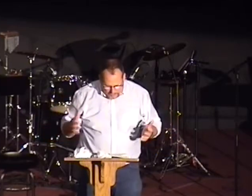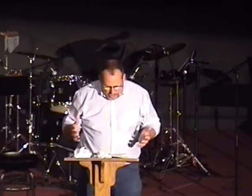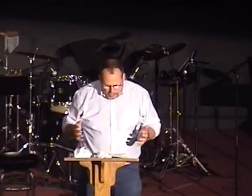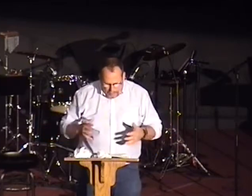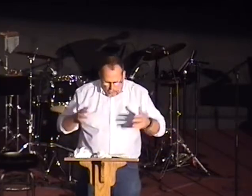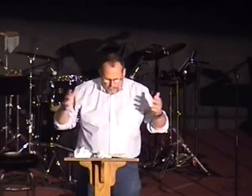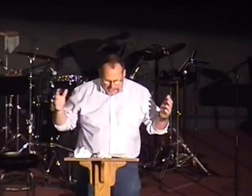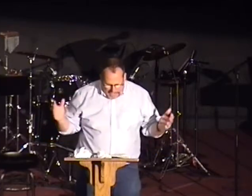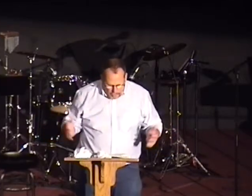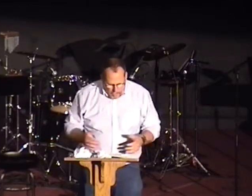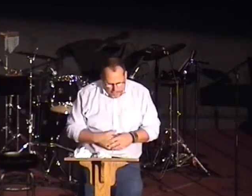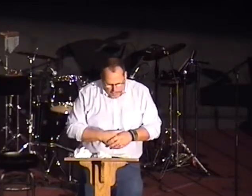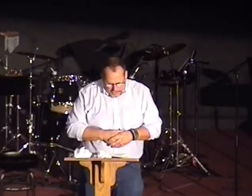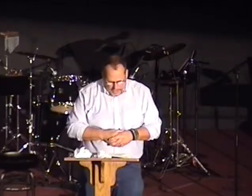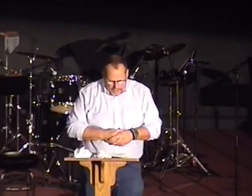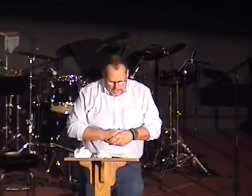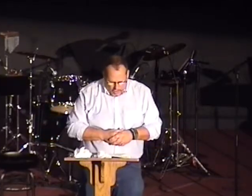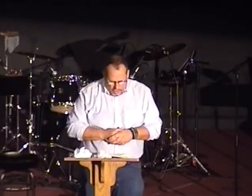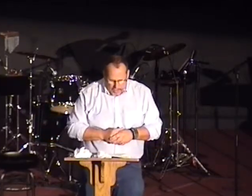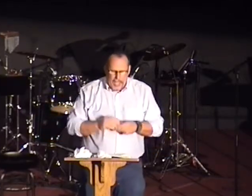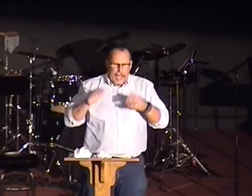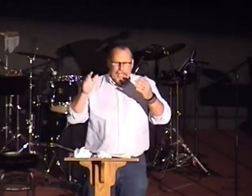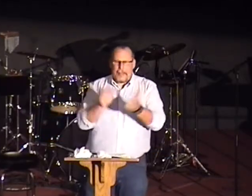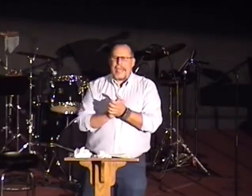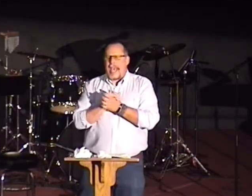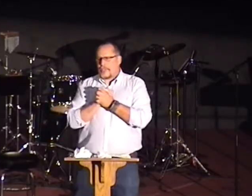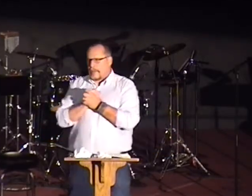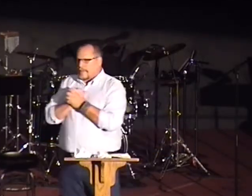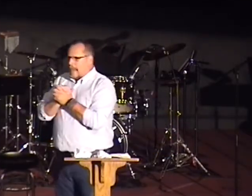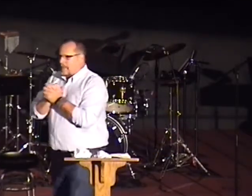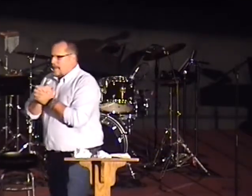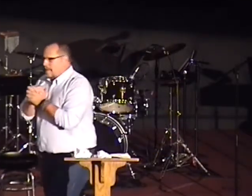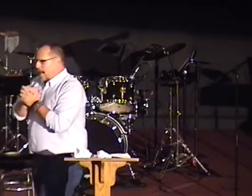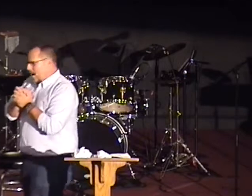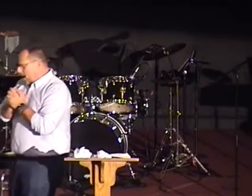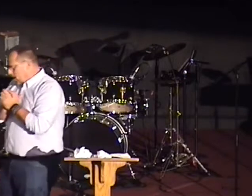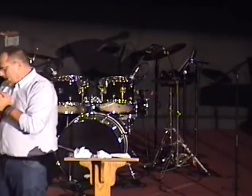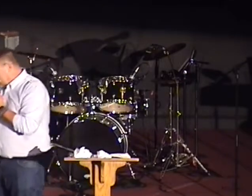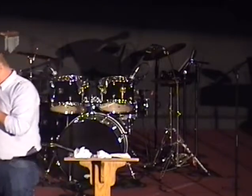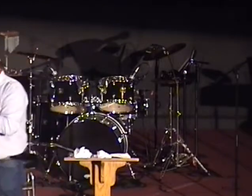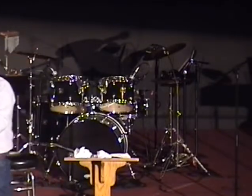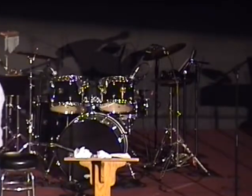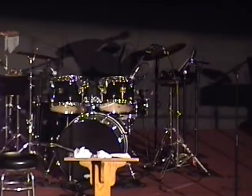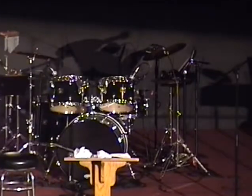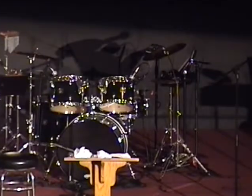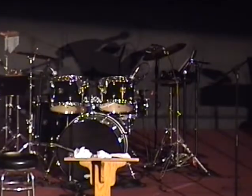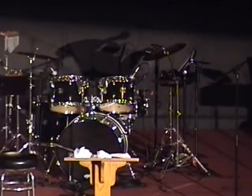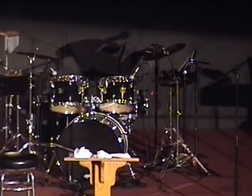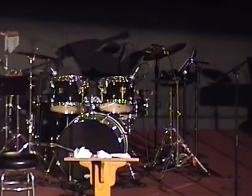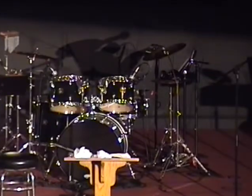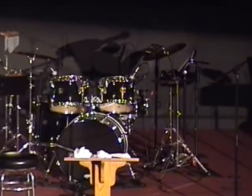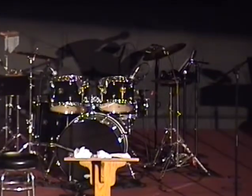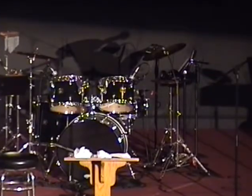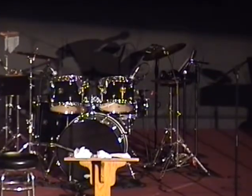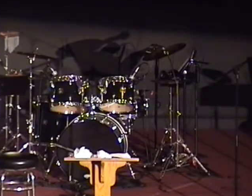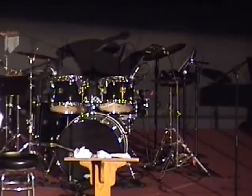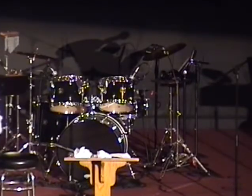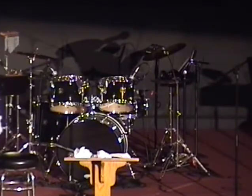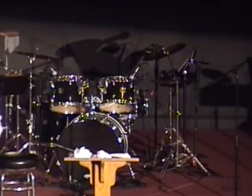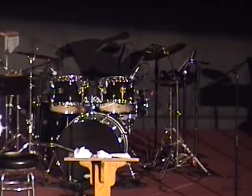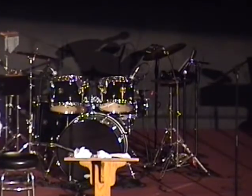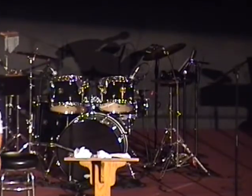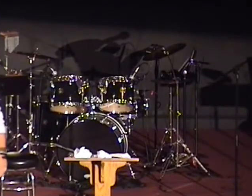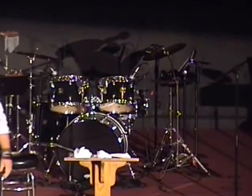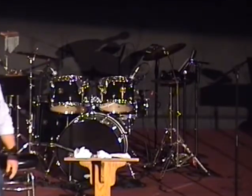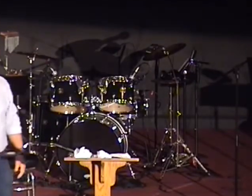family eventually multiplies and repopulates the earth. Let me ask you a question here. Has anybody ever watched those Alaska